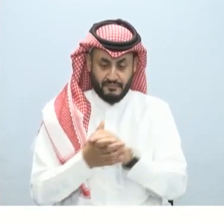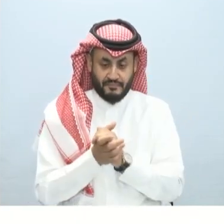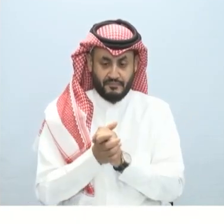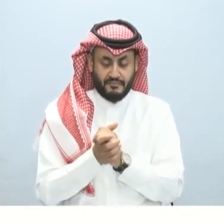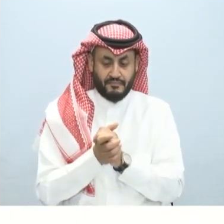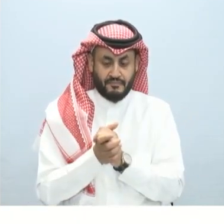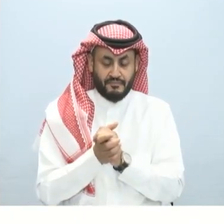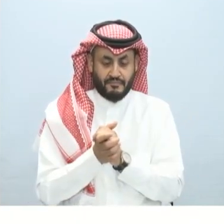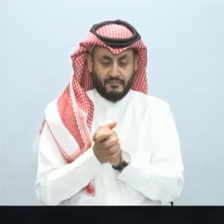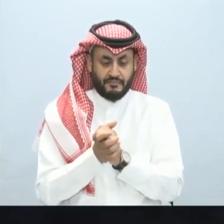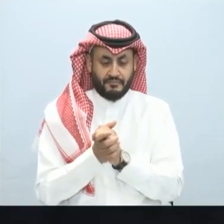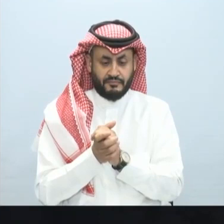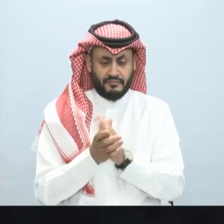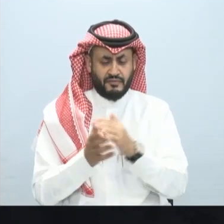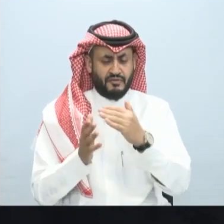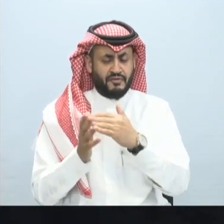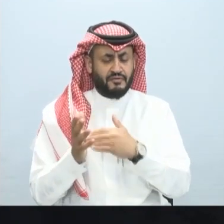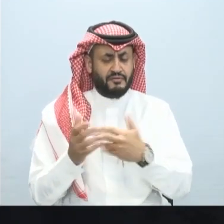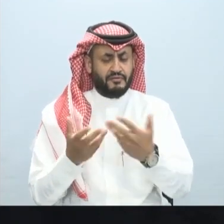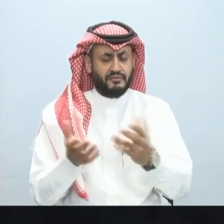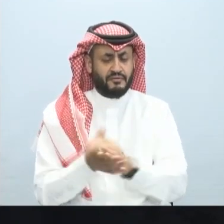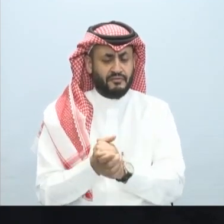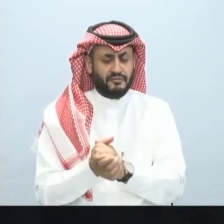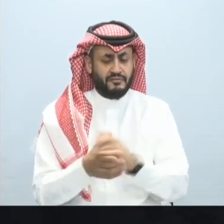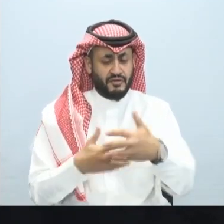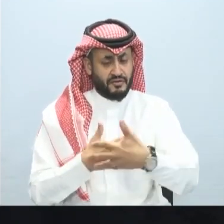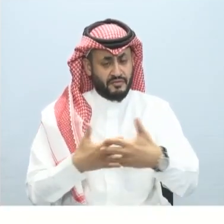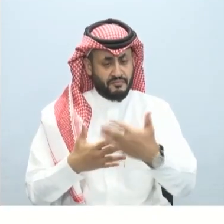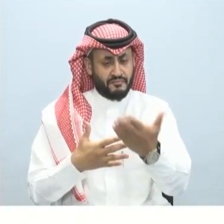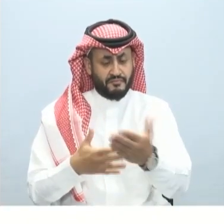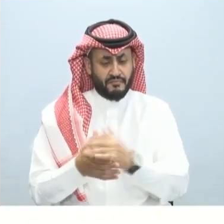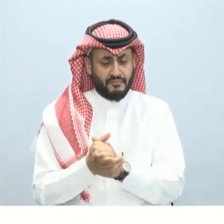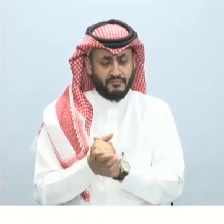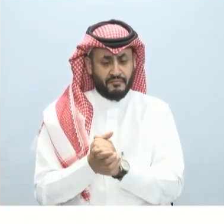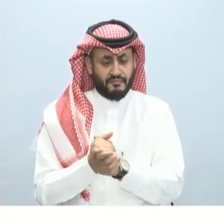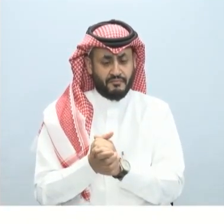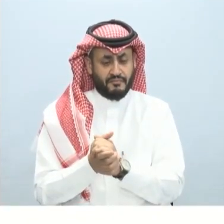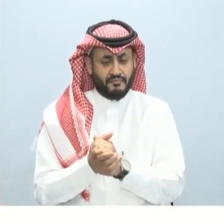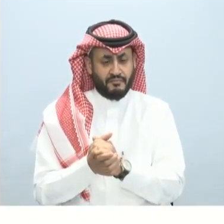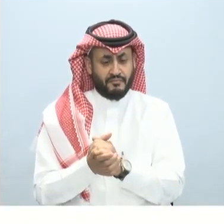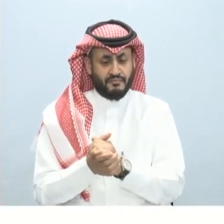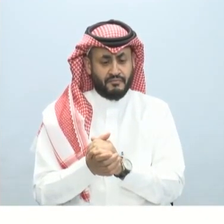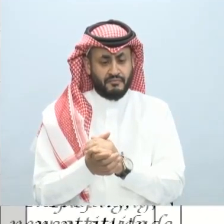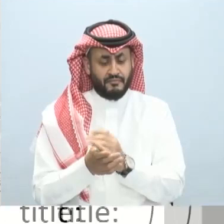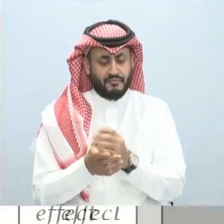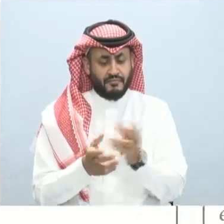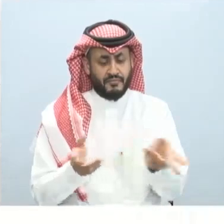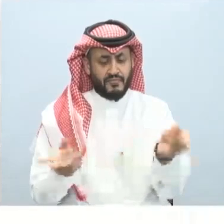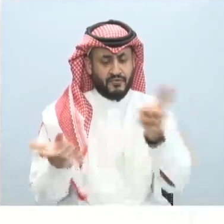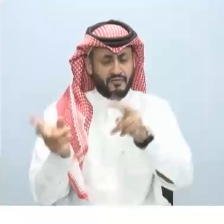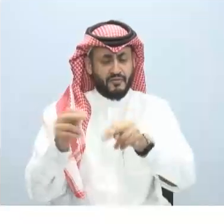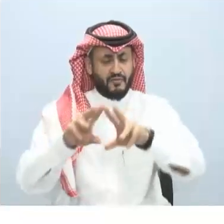different parts that we want, and I have my chart ready. I turned the element or the formula here into